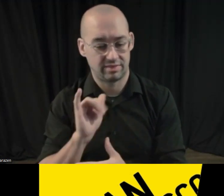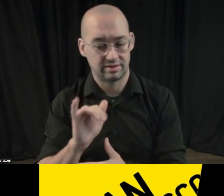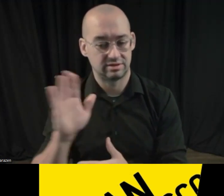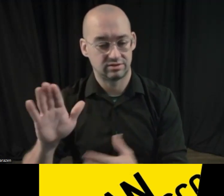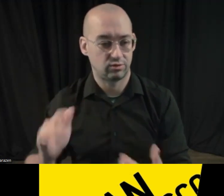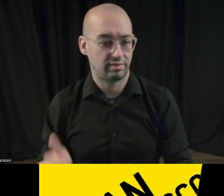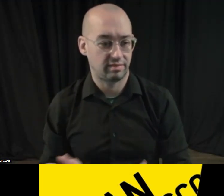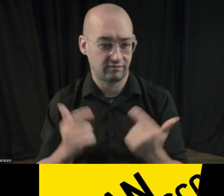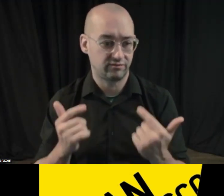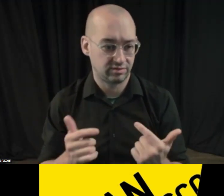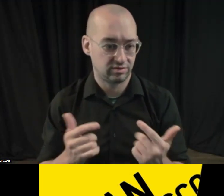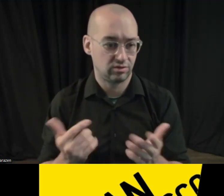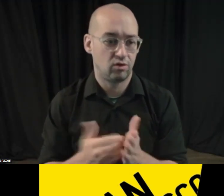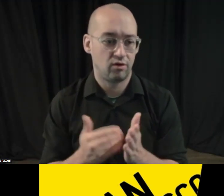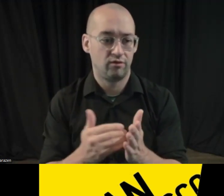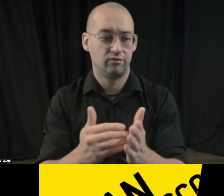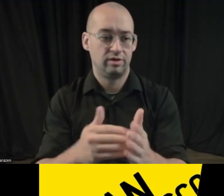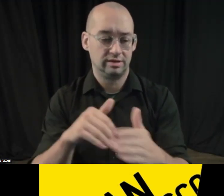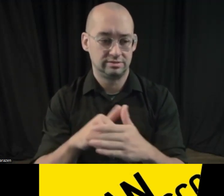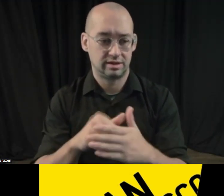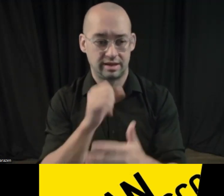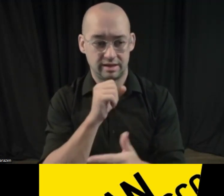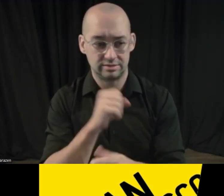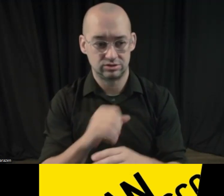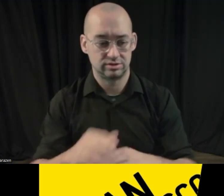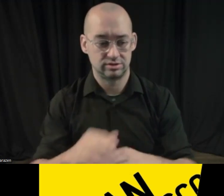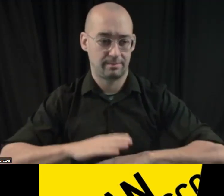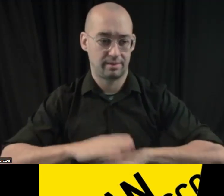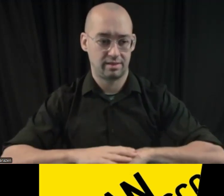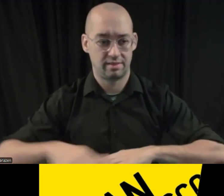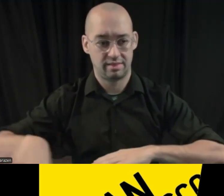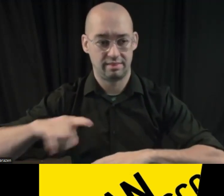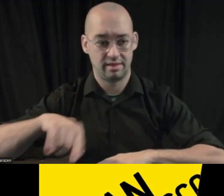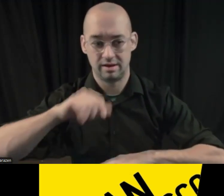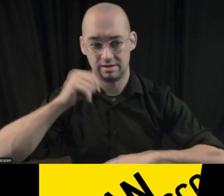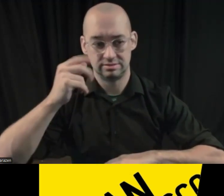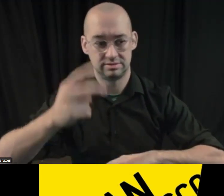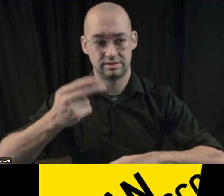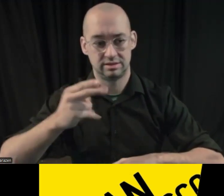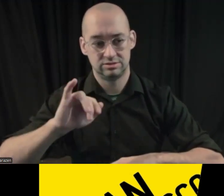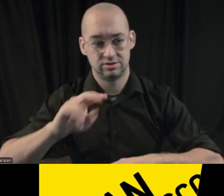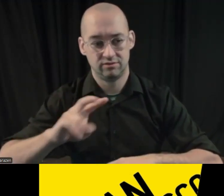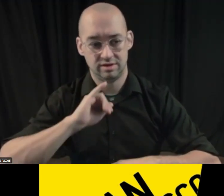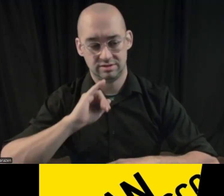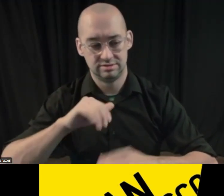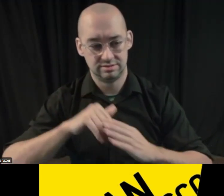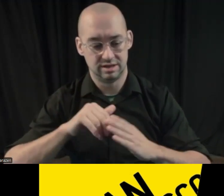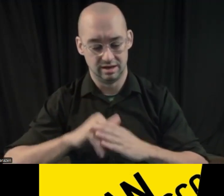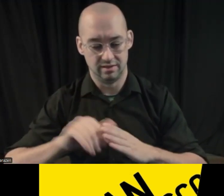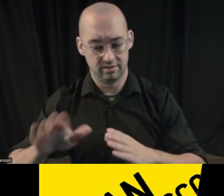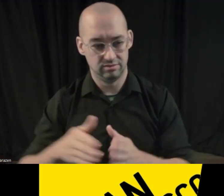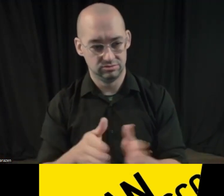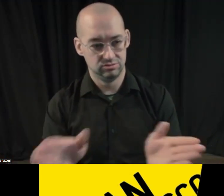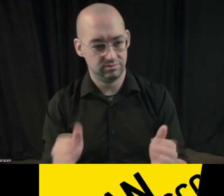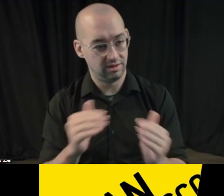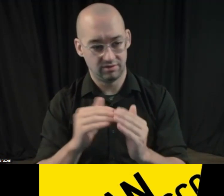so often when I'm sitting at a specifically aging table, they don't see HIV as being in their purview, even if we do. And then you tell them